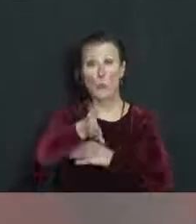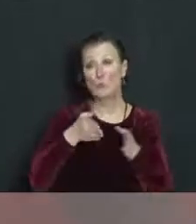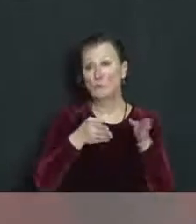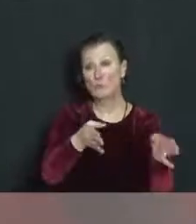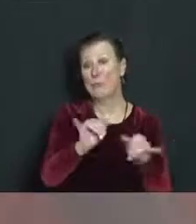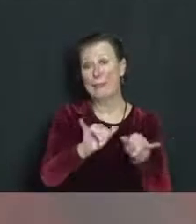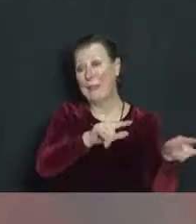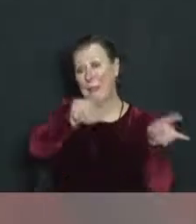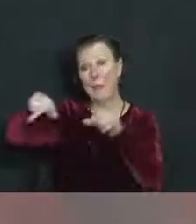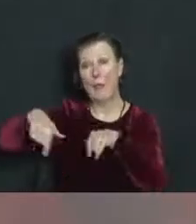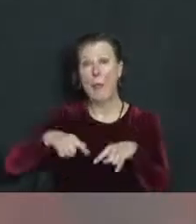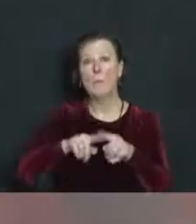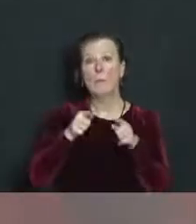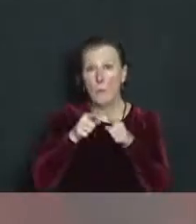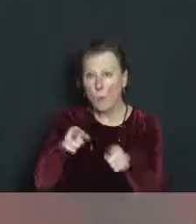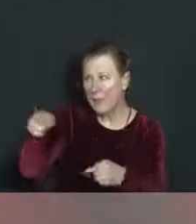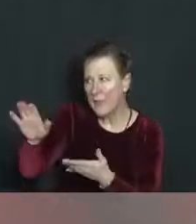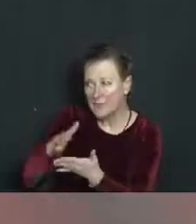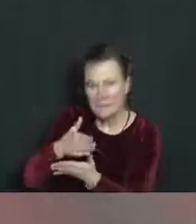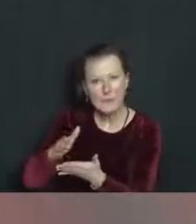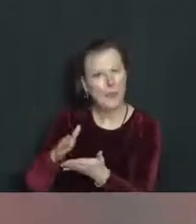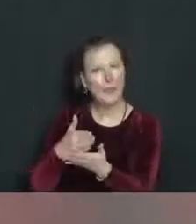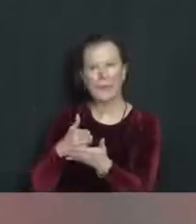But while they sang,